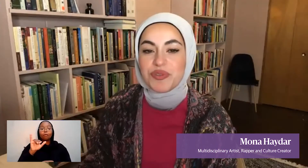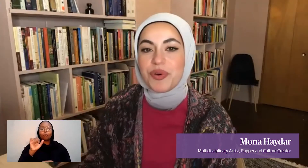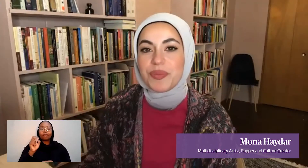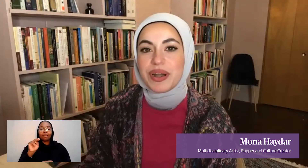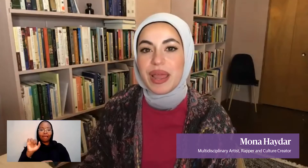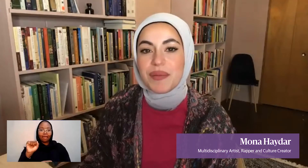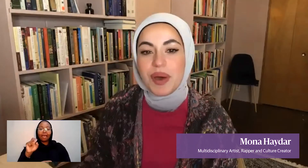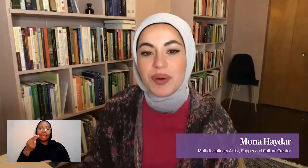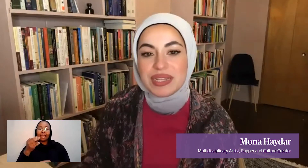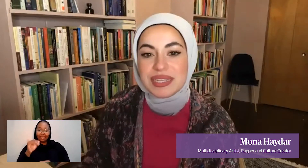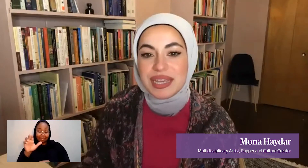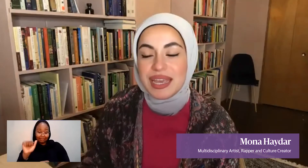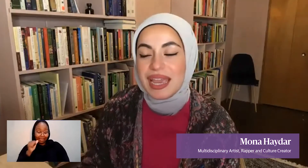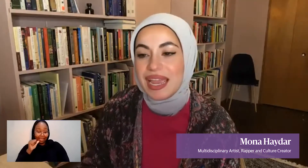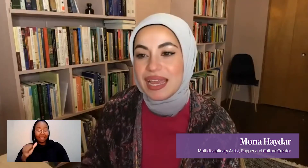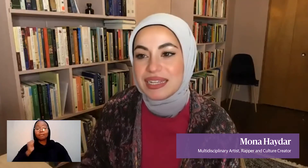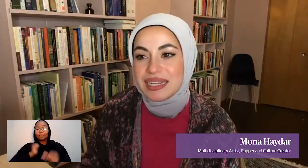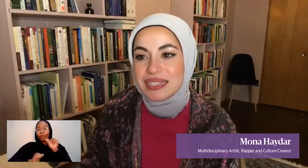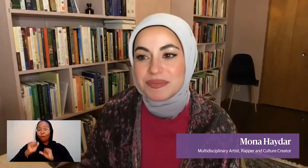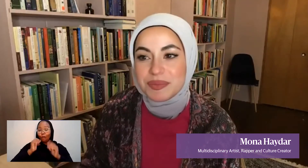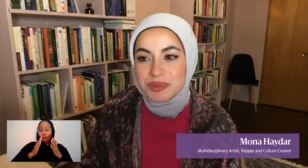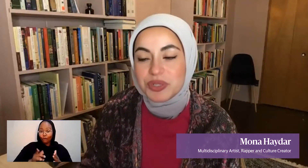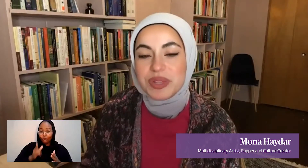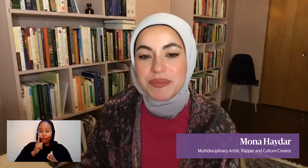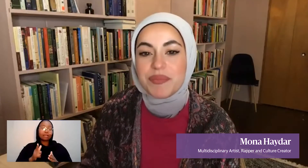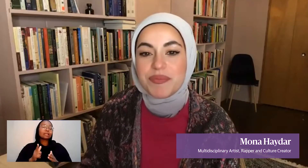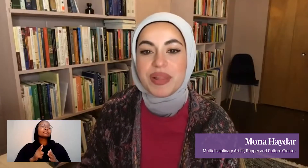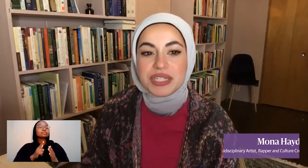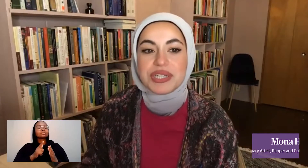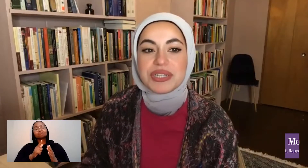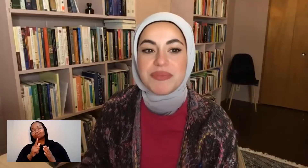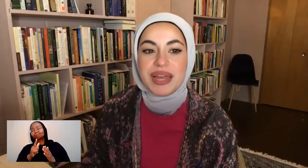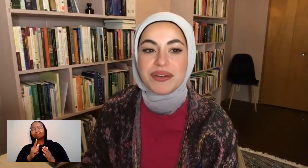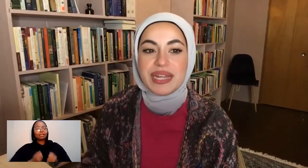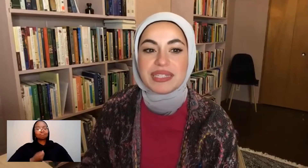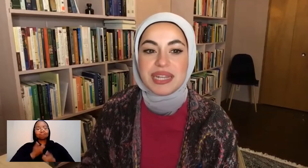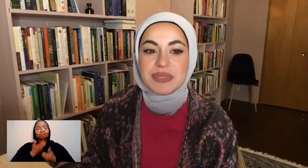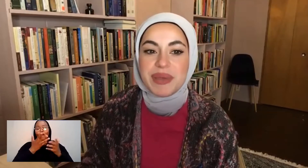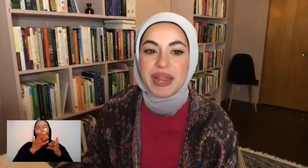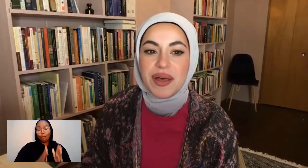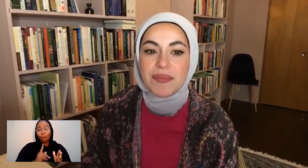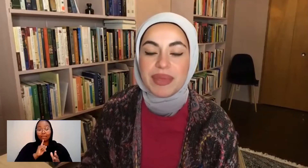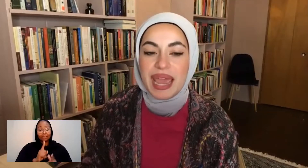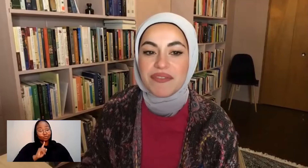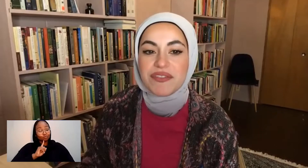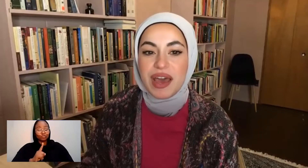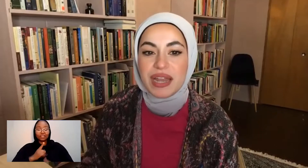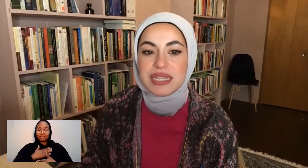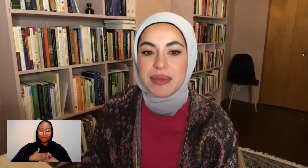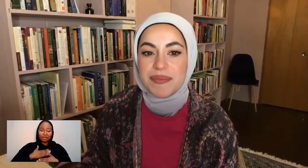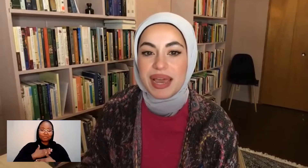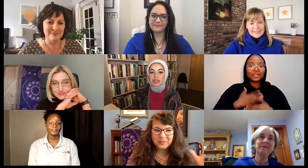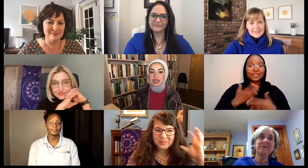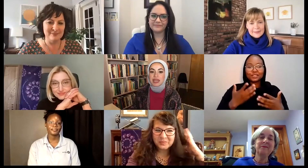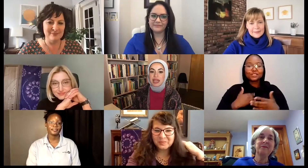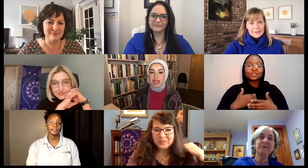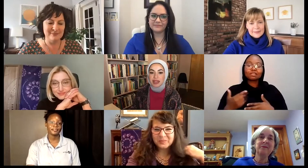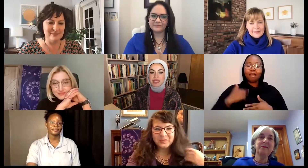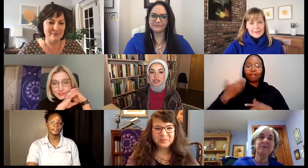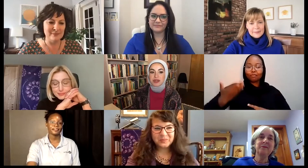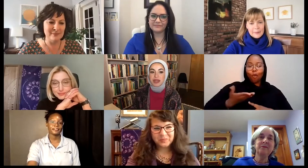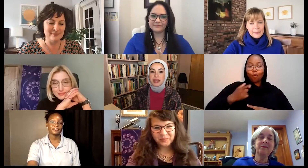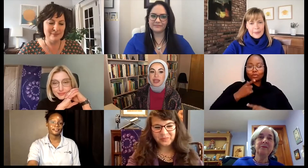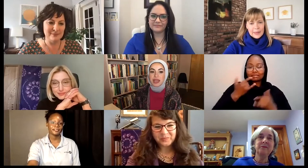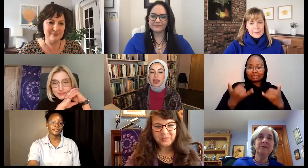artist, performer, and poet, and it is truly my pleasure to moderate today's panel on behalf of Odyssey Impact